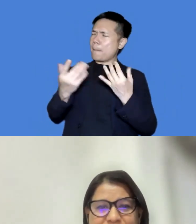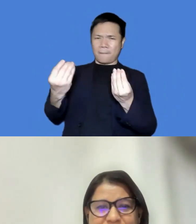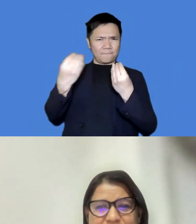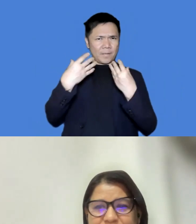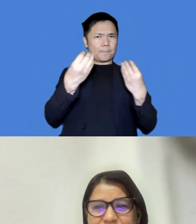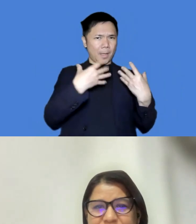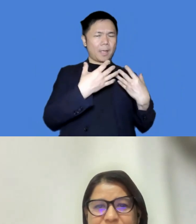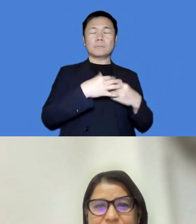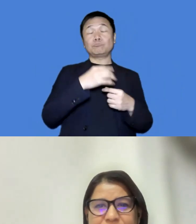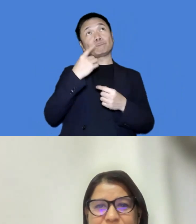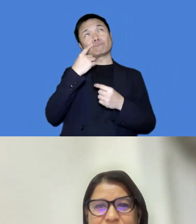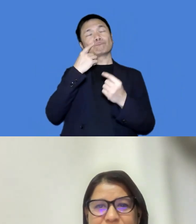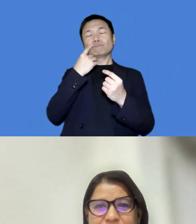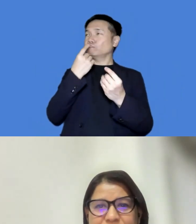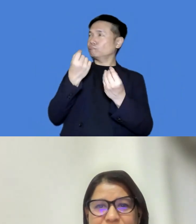to understand